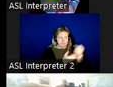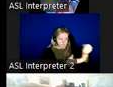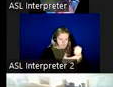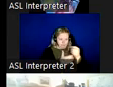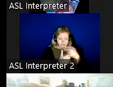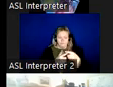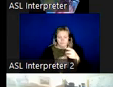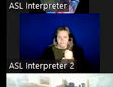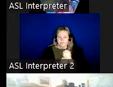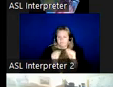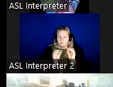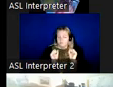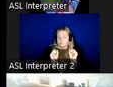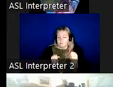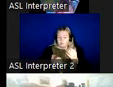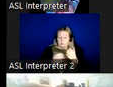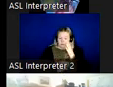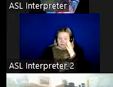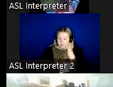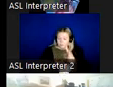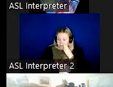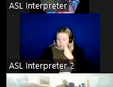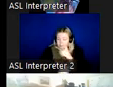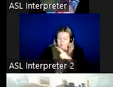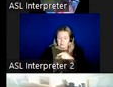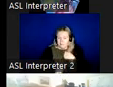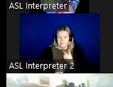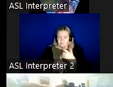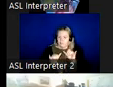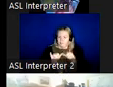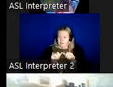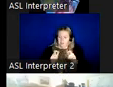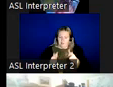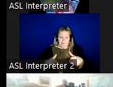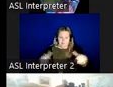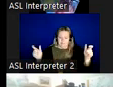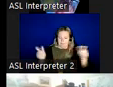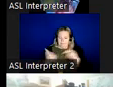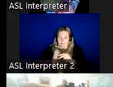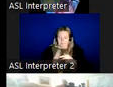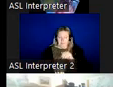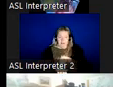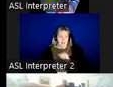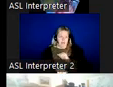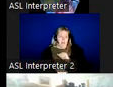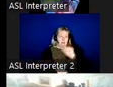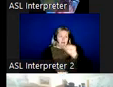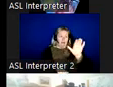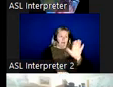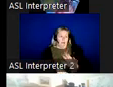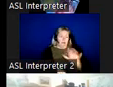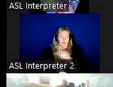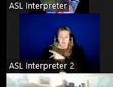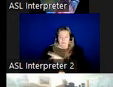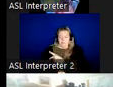Hopefully in the future we might be able to. Some of them, because of their sizes, it's quite hard to mail across province. So unfortunately at the moment they're